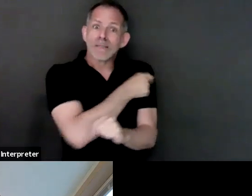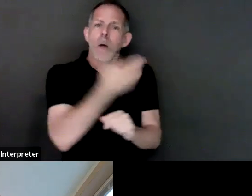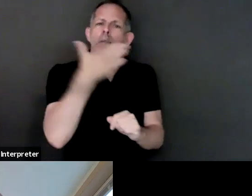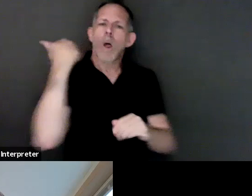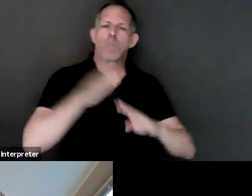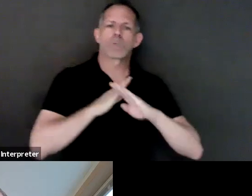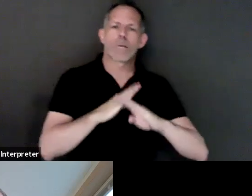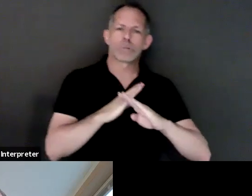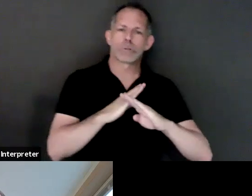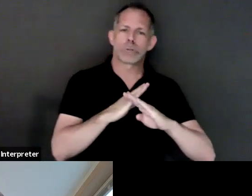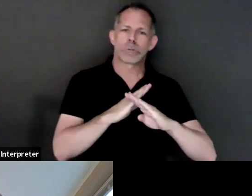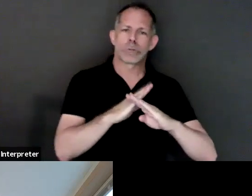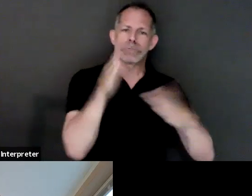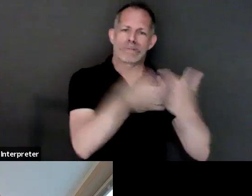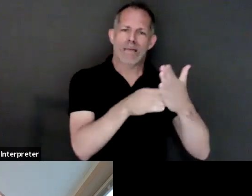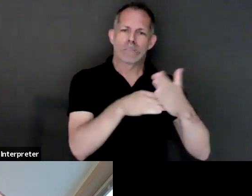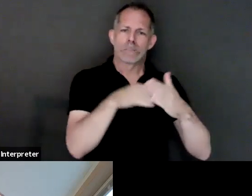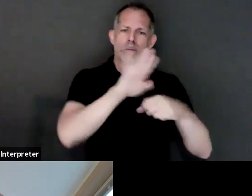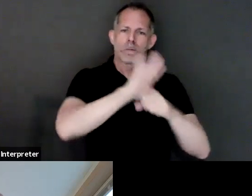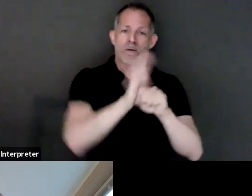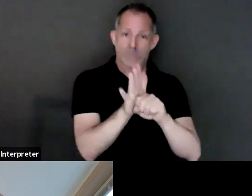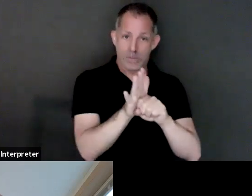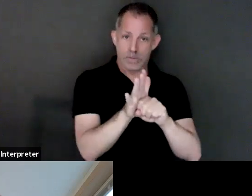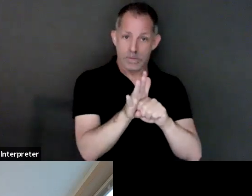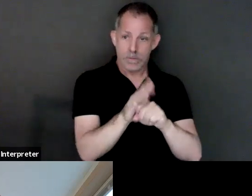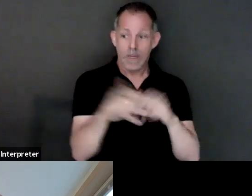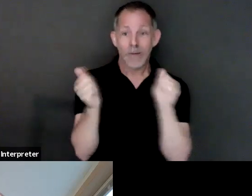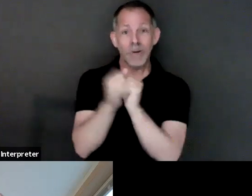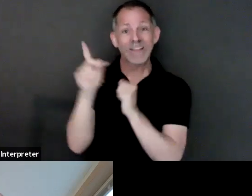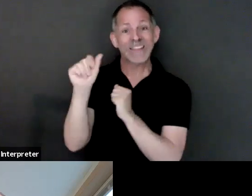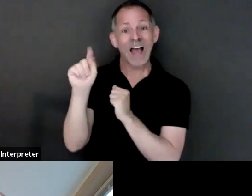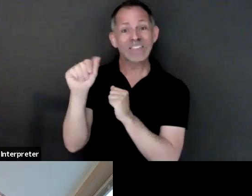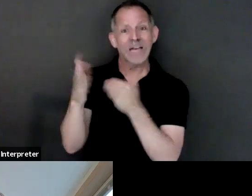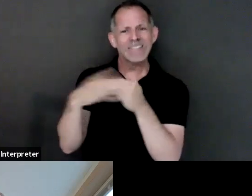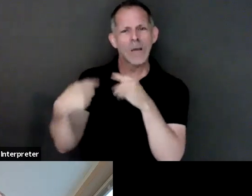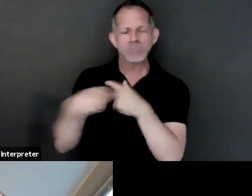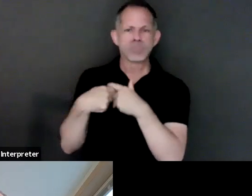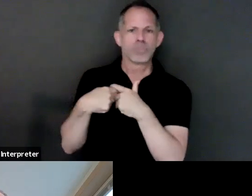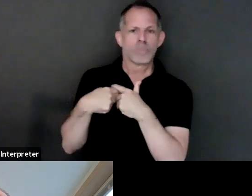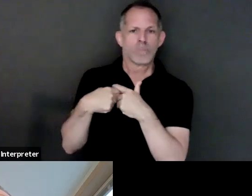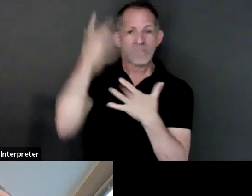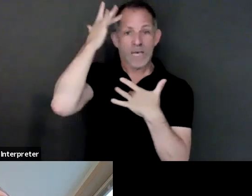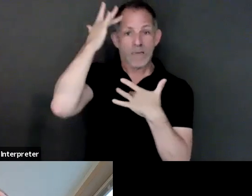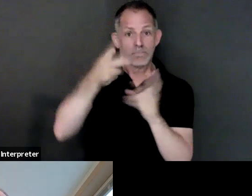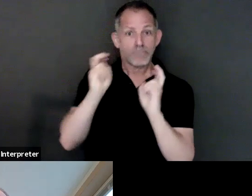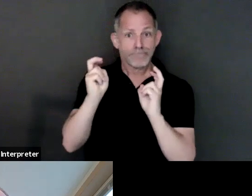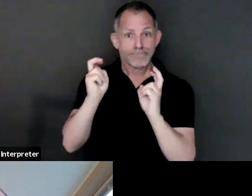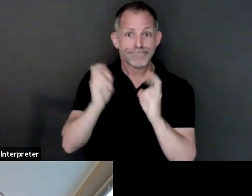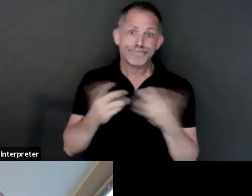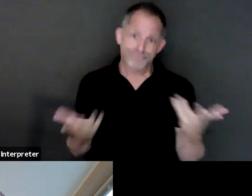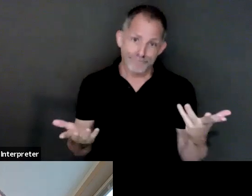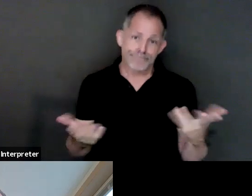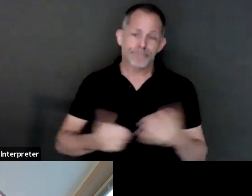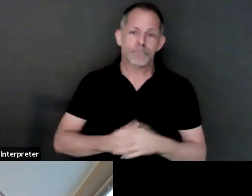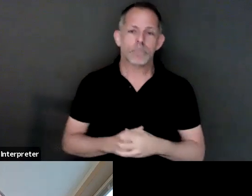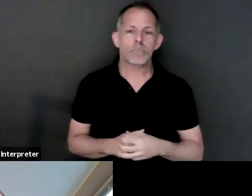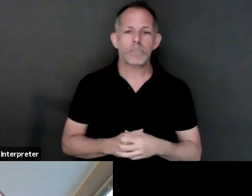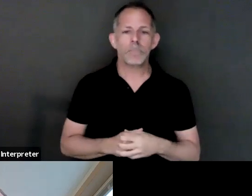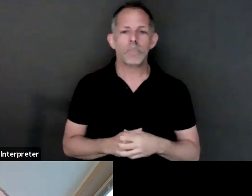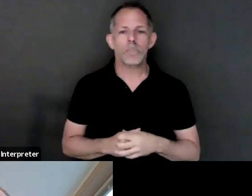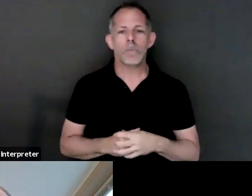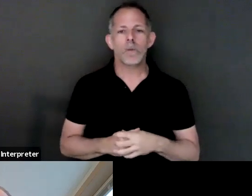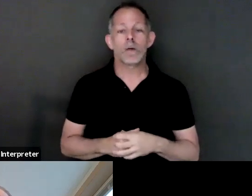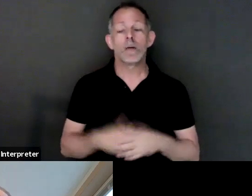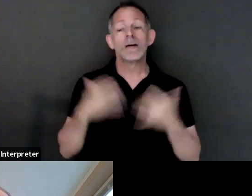95%, comparing the rates in vaccinated versus unvaccinated people. It's not quite as strong as that. It's probably down into the mid 70